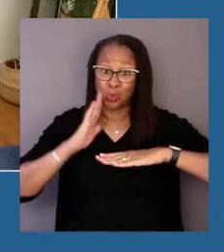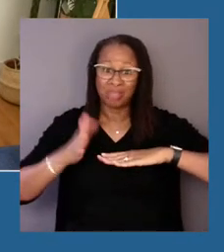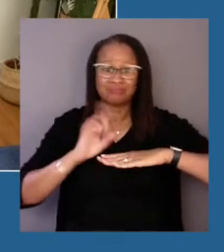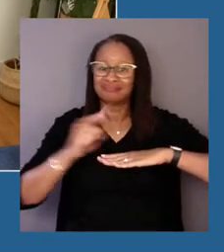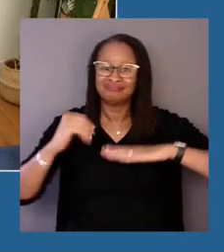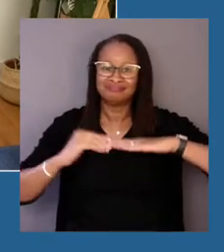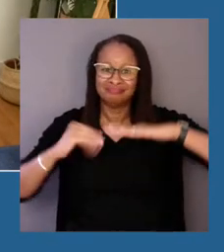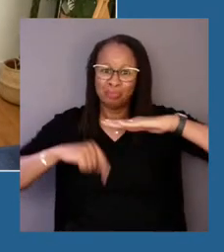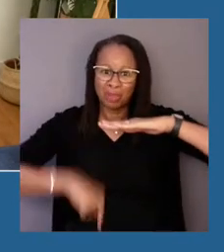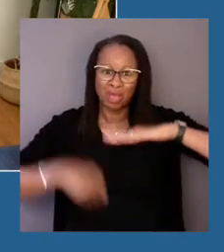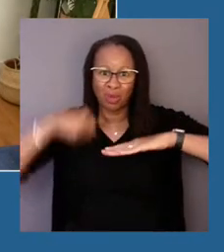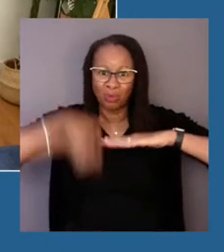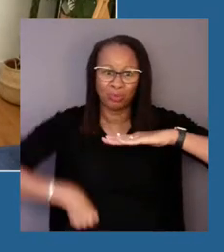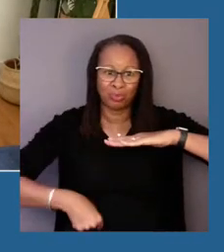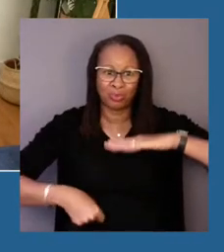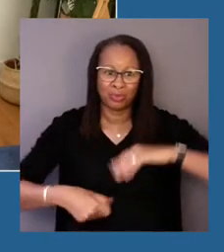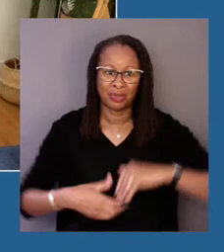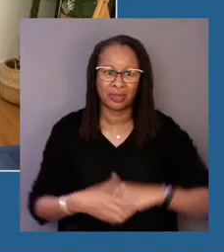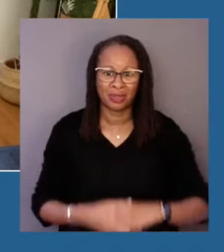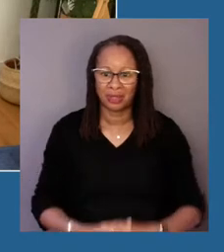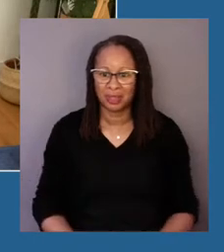Jasmine.